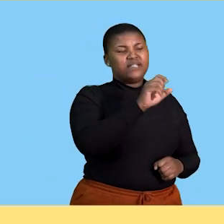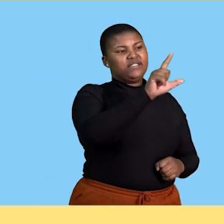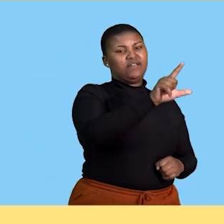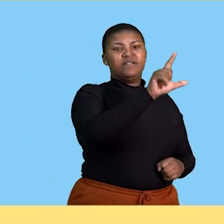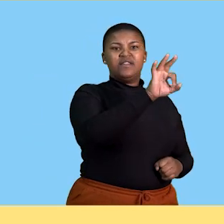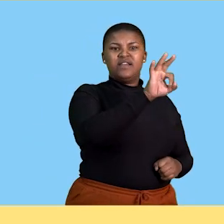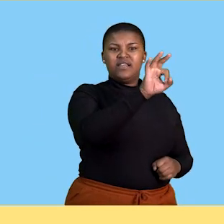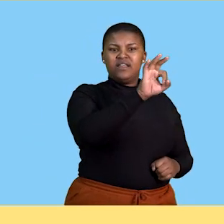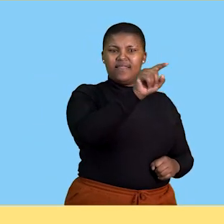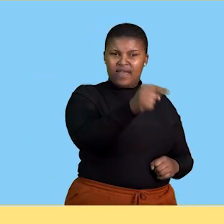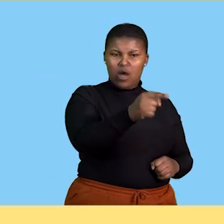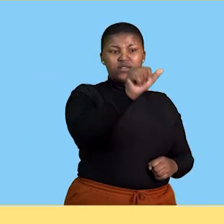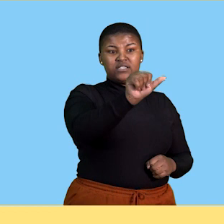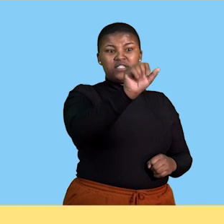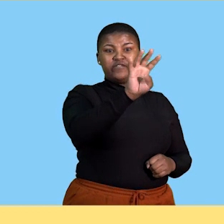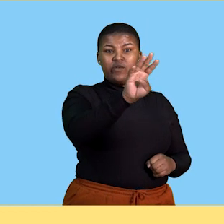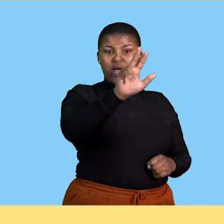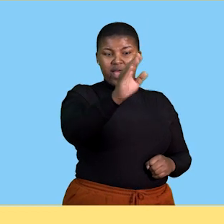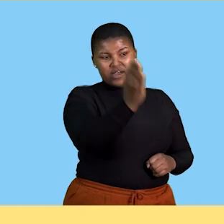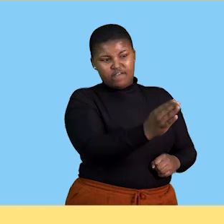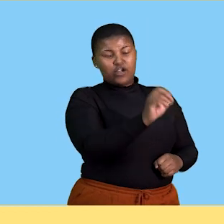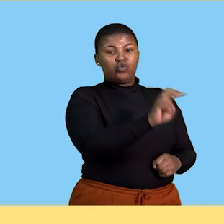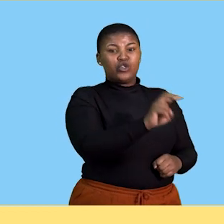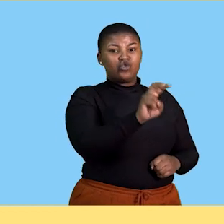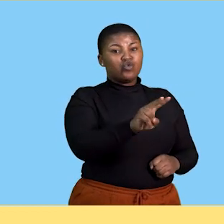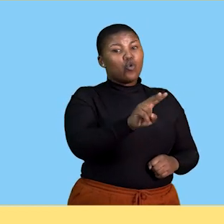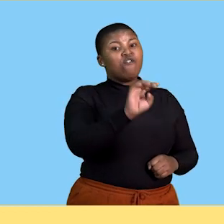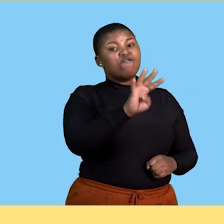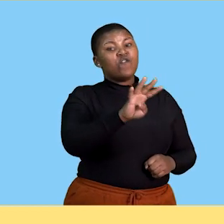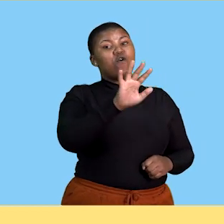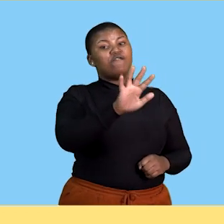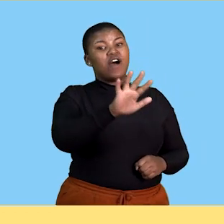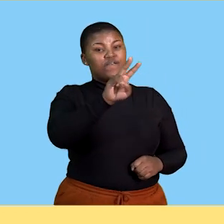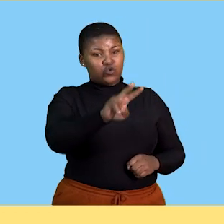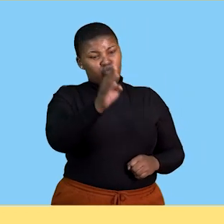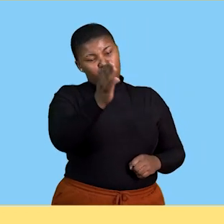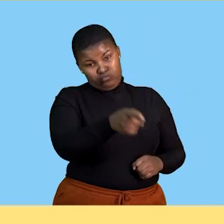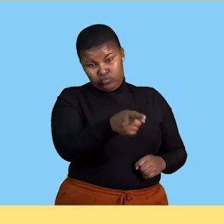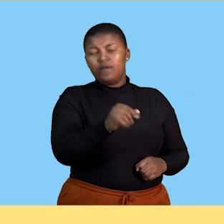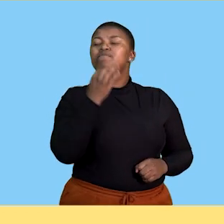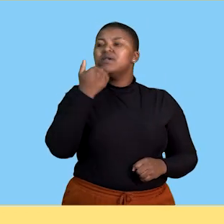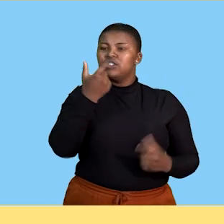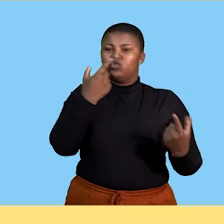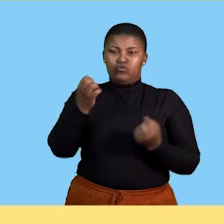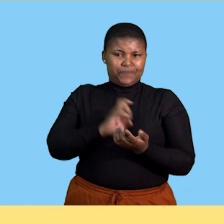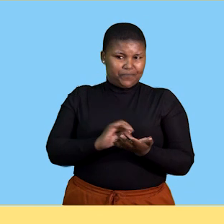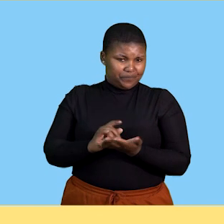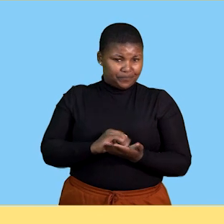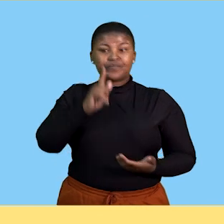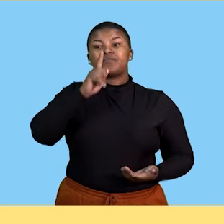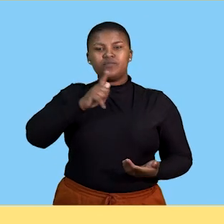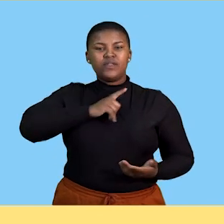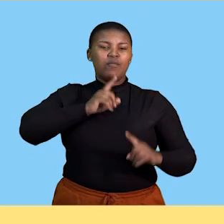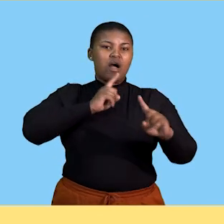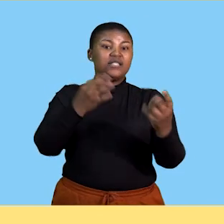73,648 divided by 22,452. And then on your calculator, I want you to punch that on your calculator